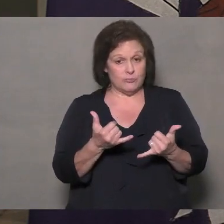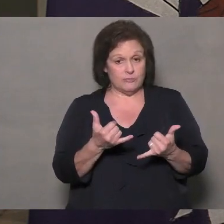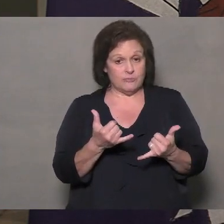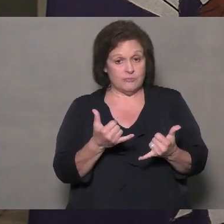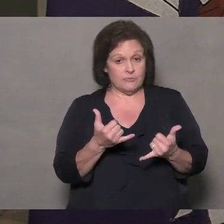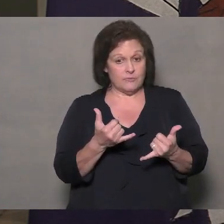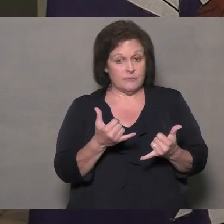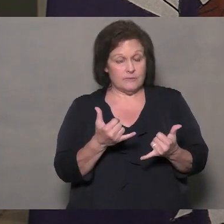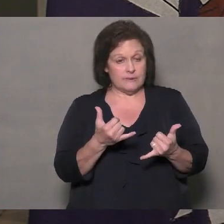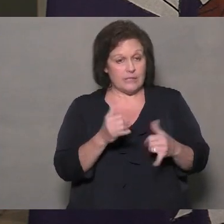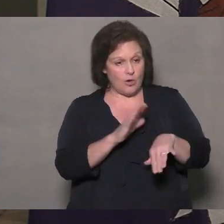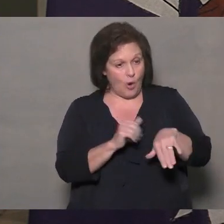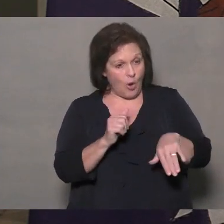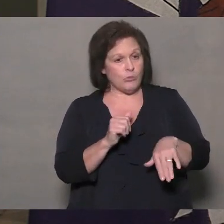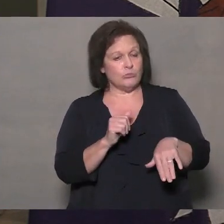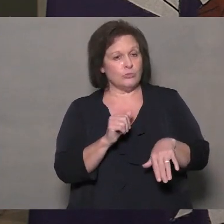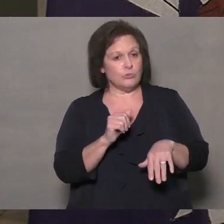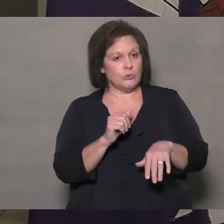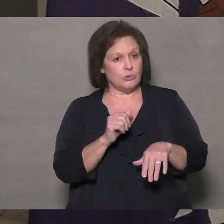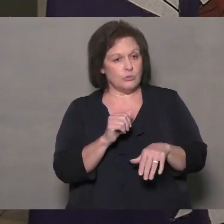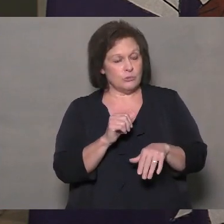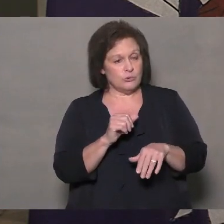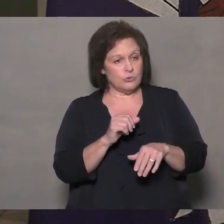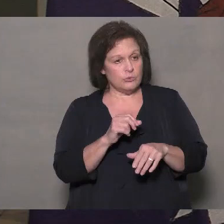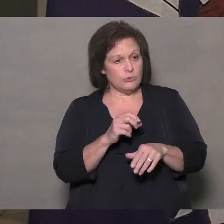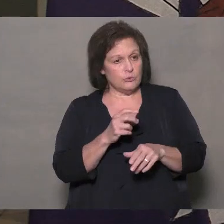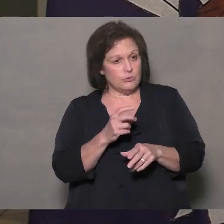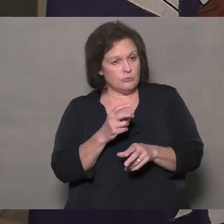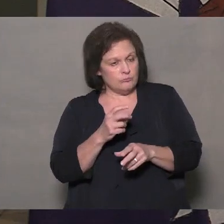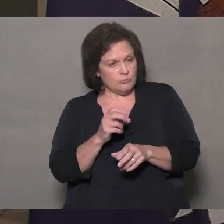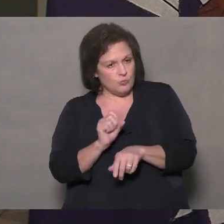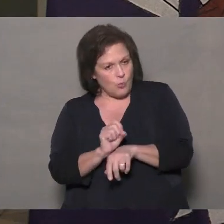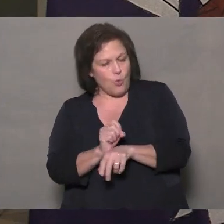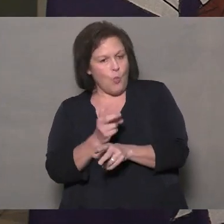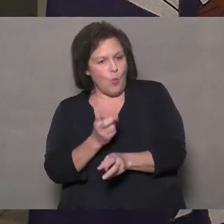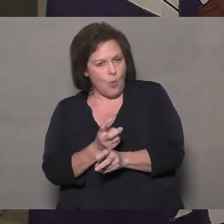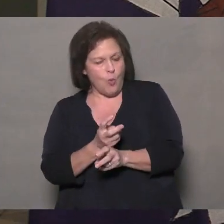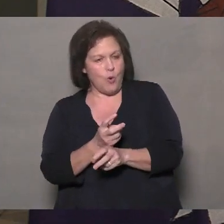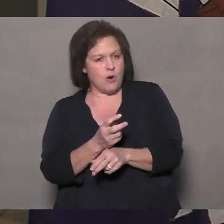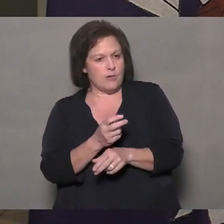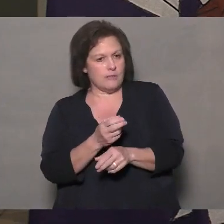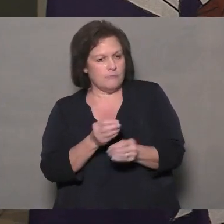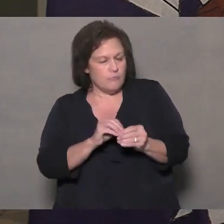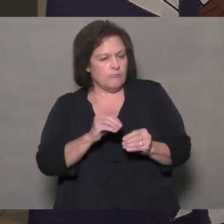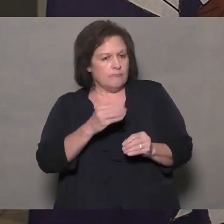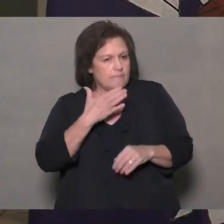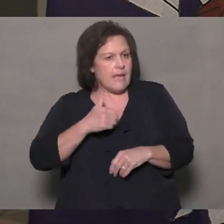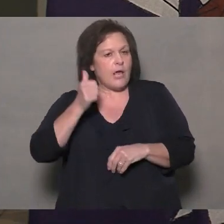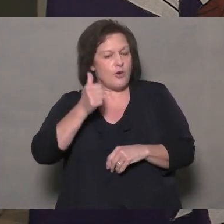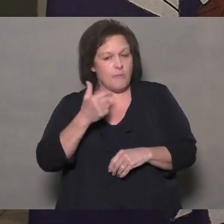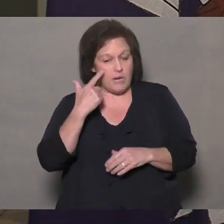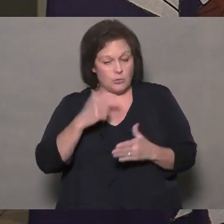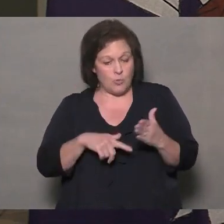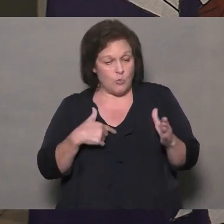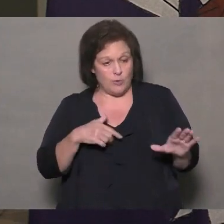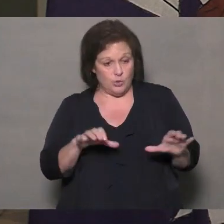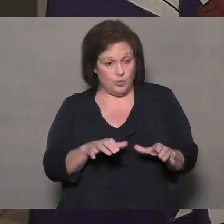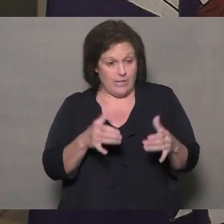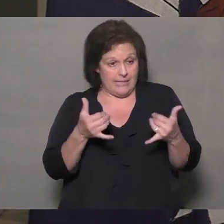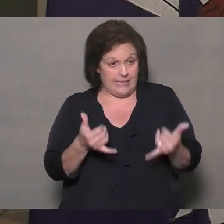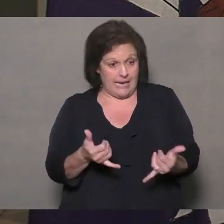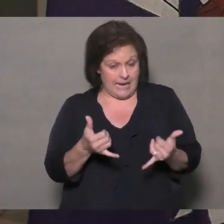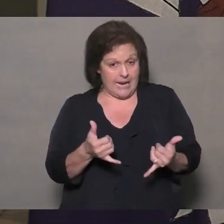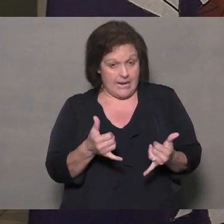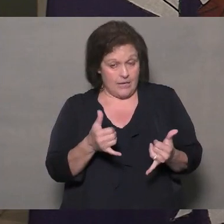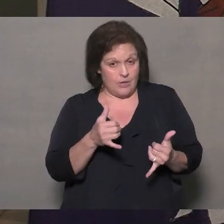we're called upon to work harder and to work smarter, because what we do right now